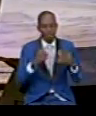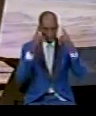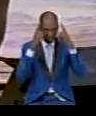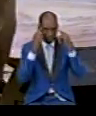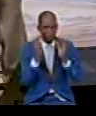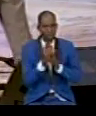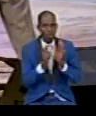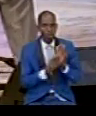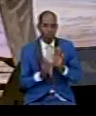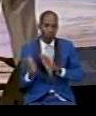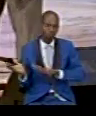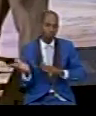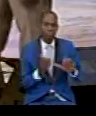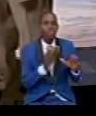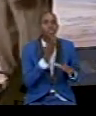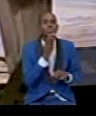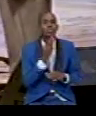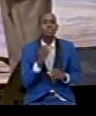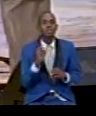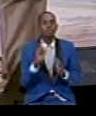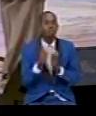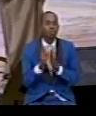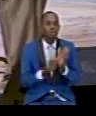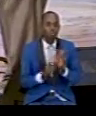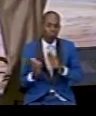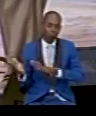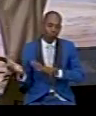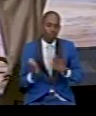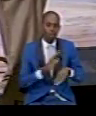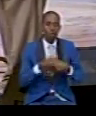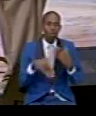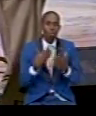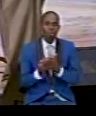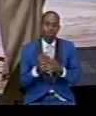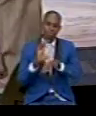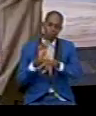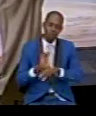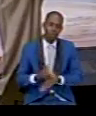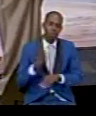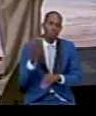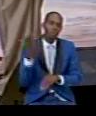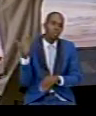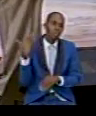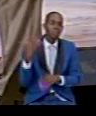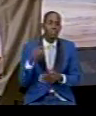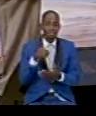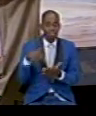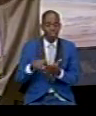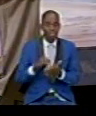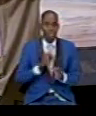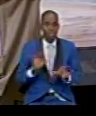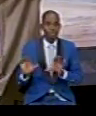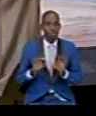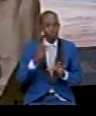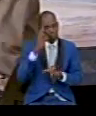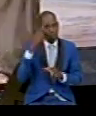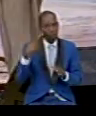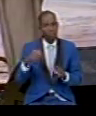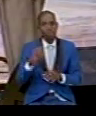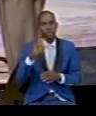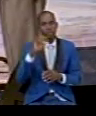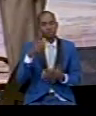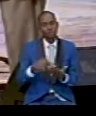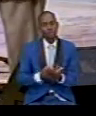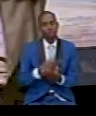abandon the Jewish law I abandon all the culture of the past there is ideal for the gospel sake